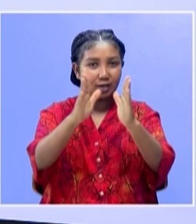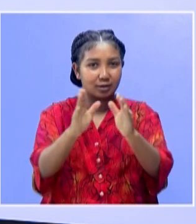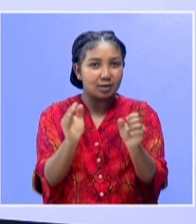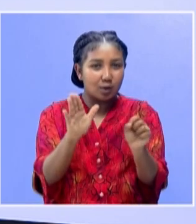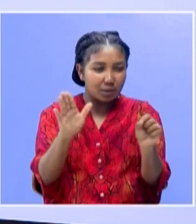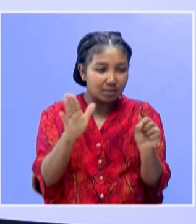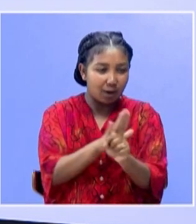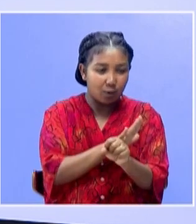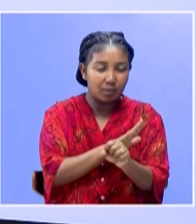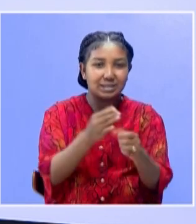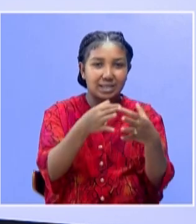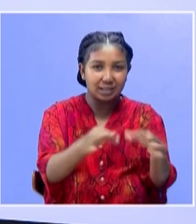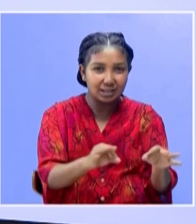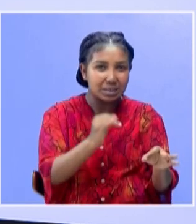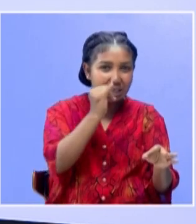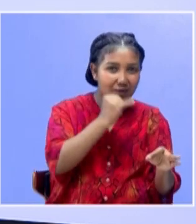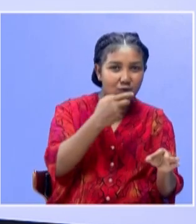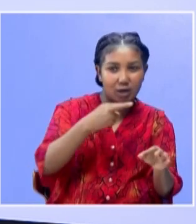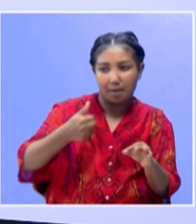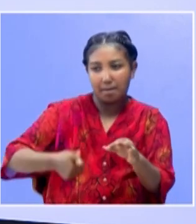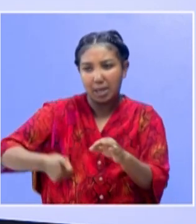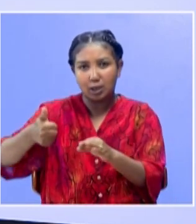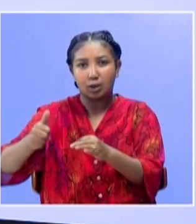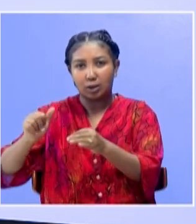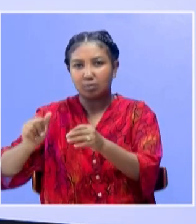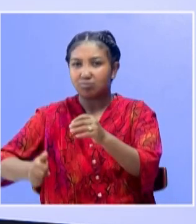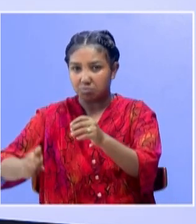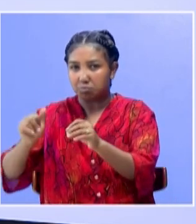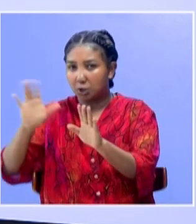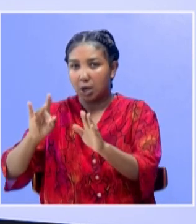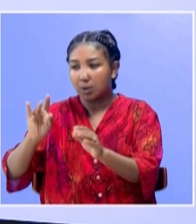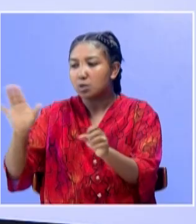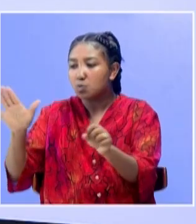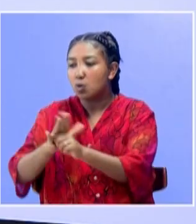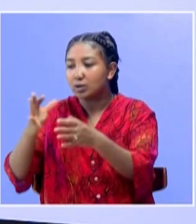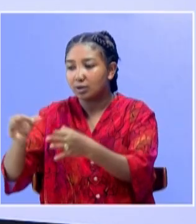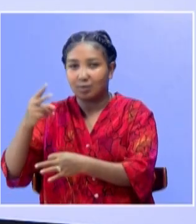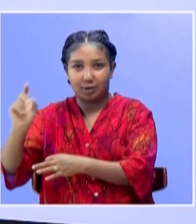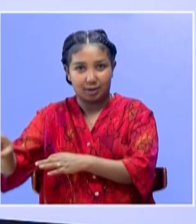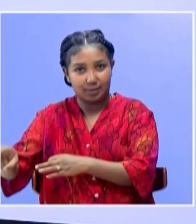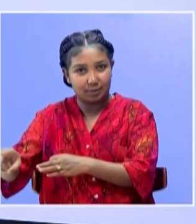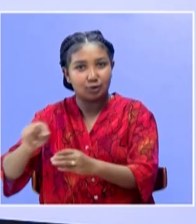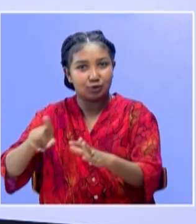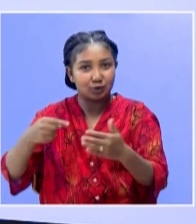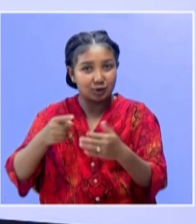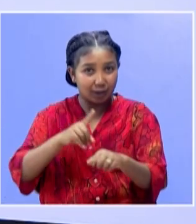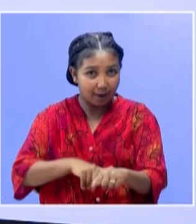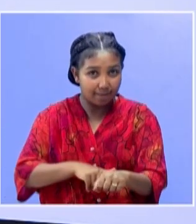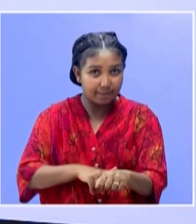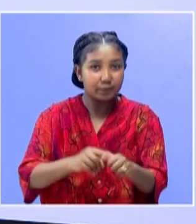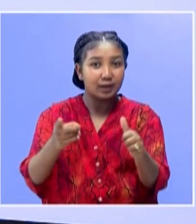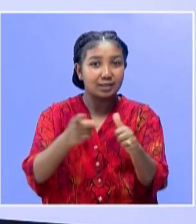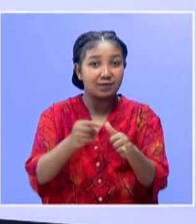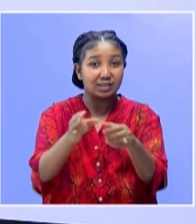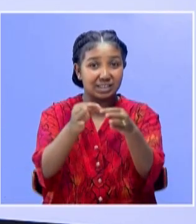complete sentence. Either it is the if clause or the main clause, it doesn't matter before you answer, okay? So this time, on the